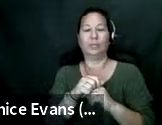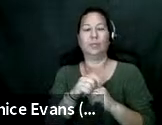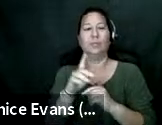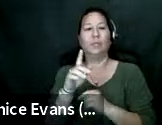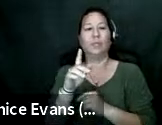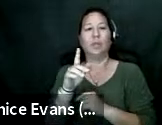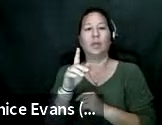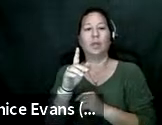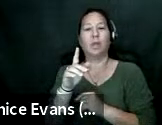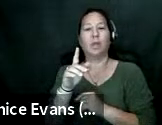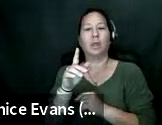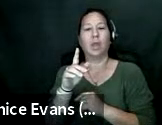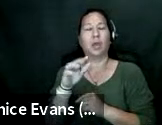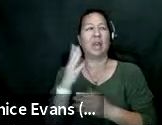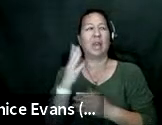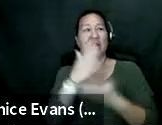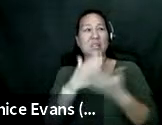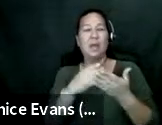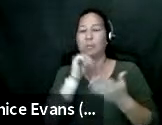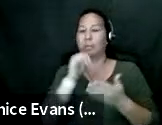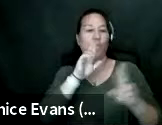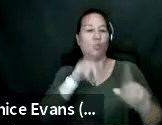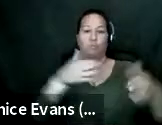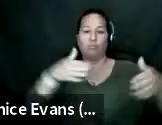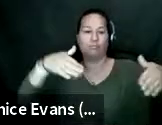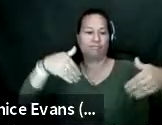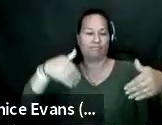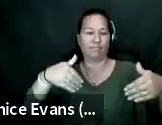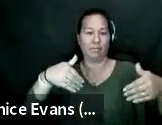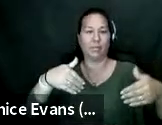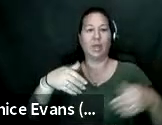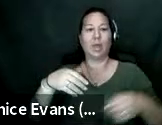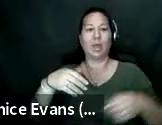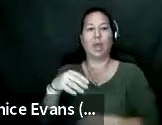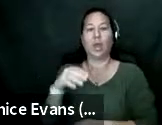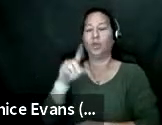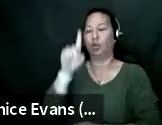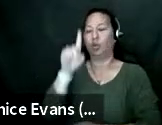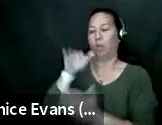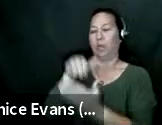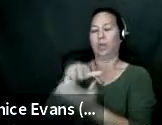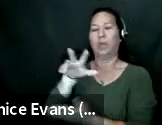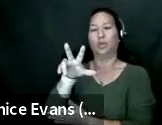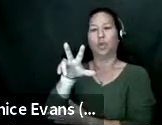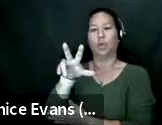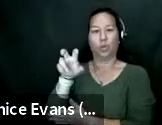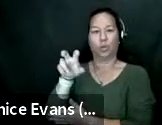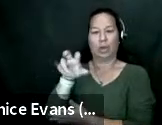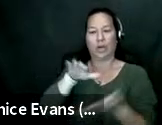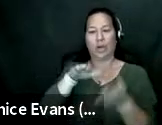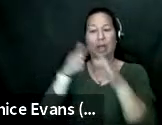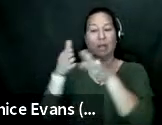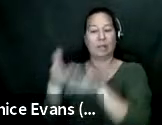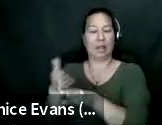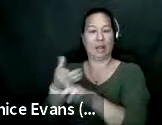diagnosed and never reported. There have been nearly 1,300 deaths due to confirmed COVID